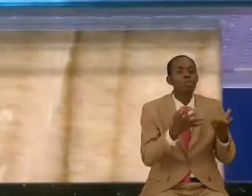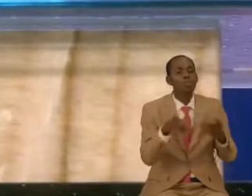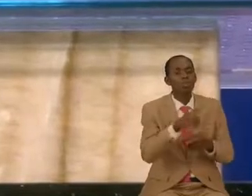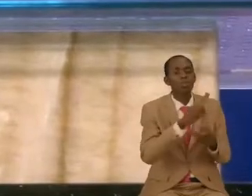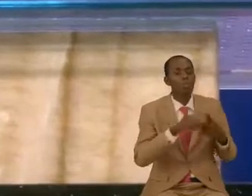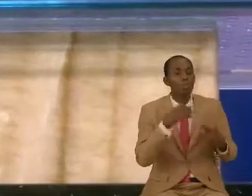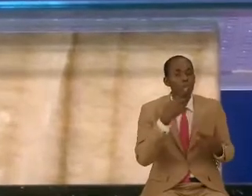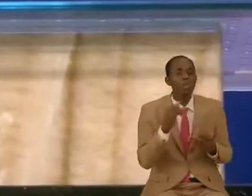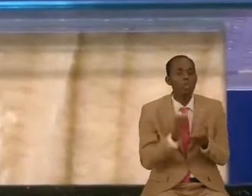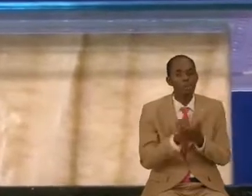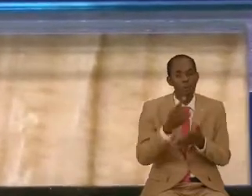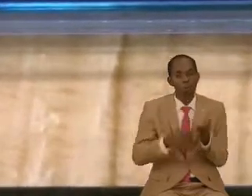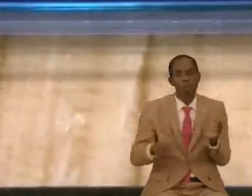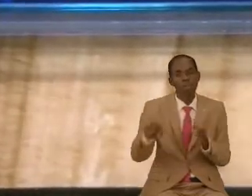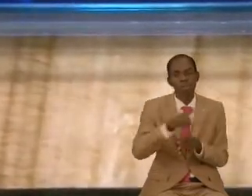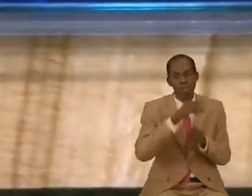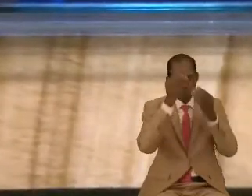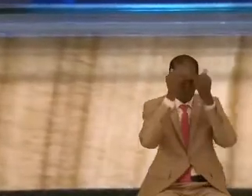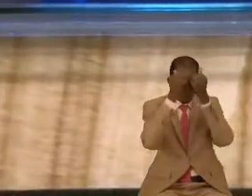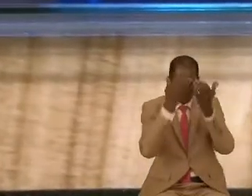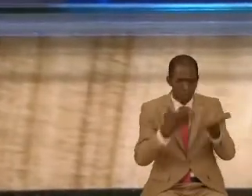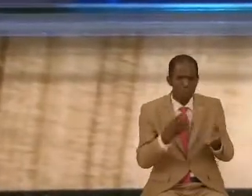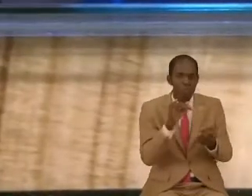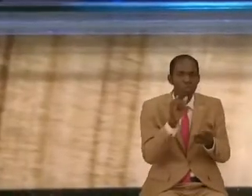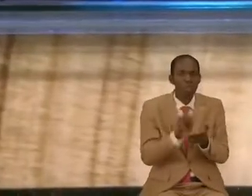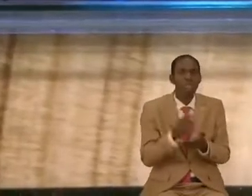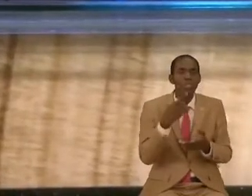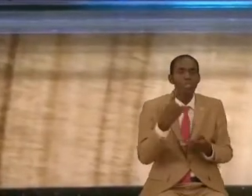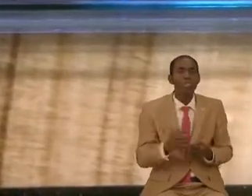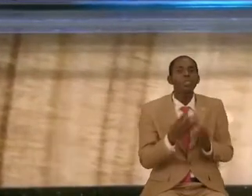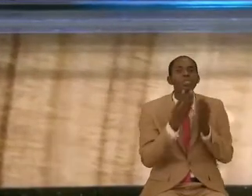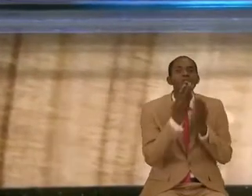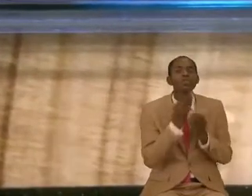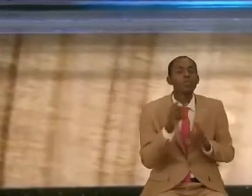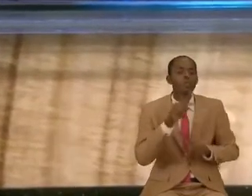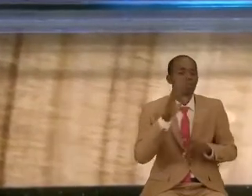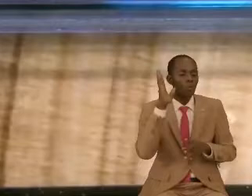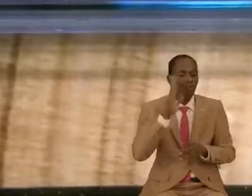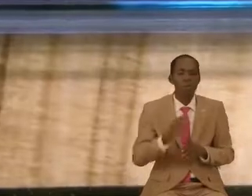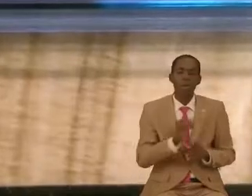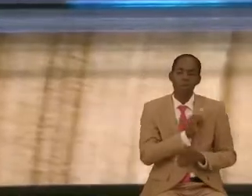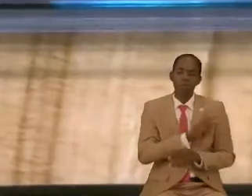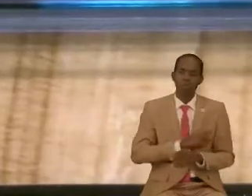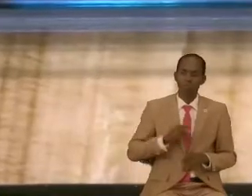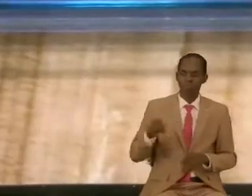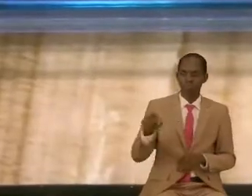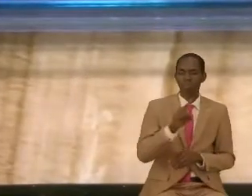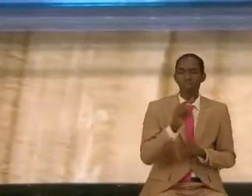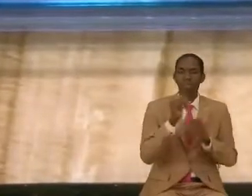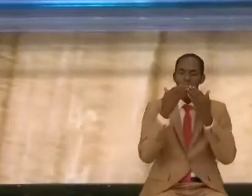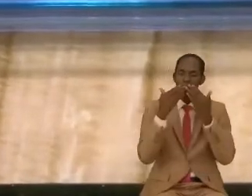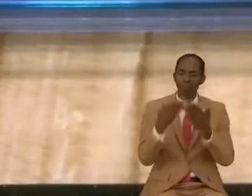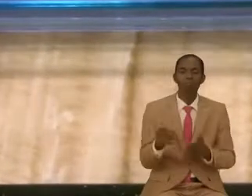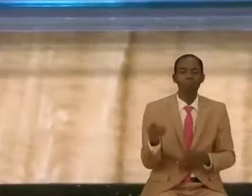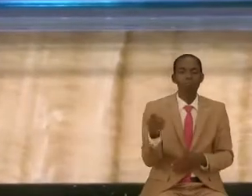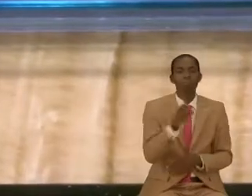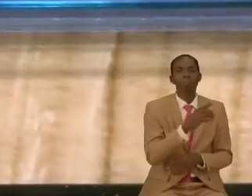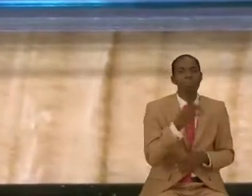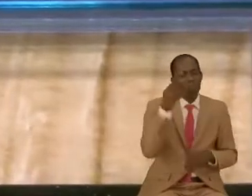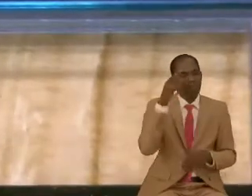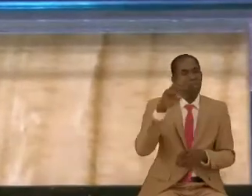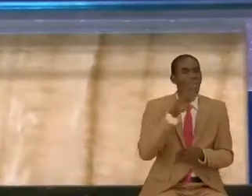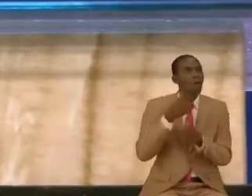said, so that the Jewish people will be appreciating them and praising them. You are following the tradition